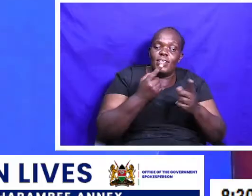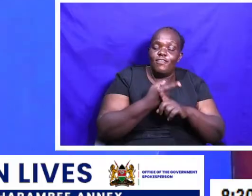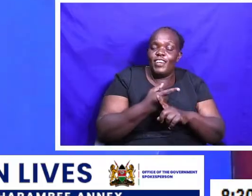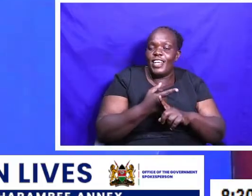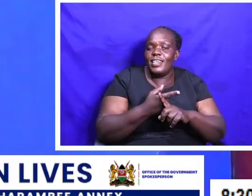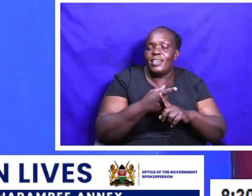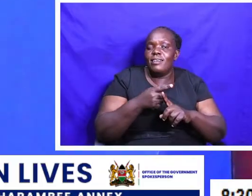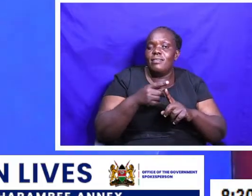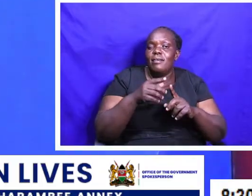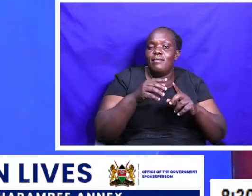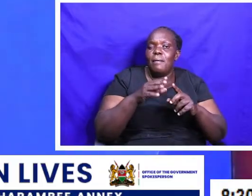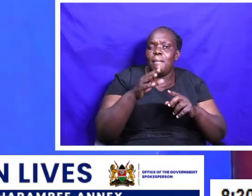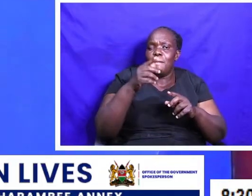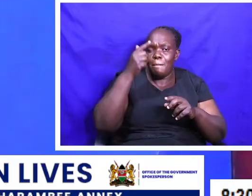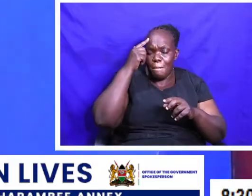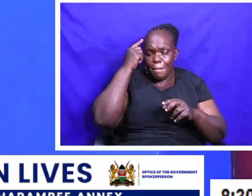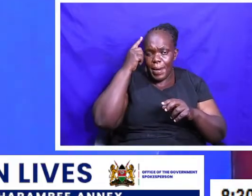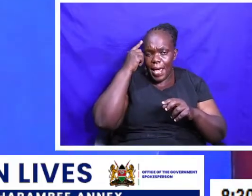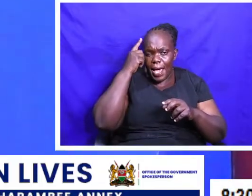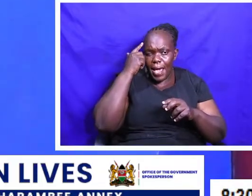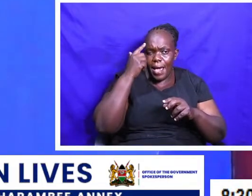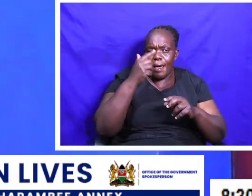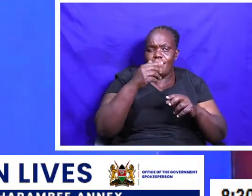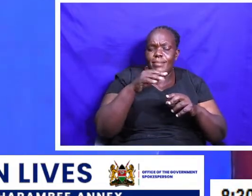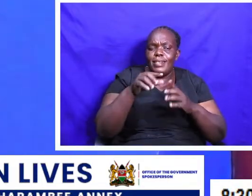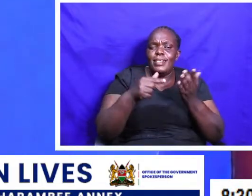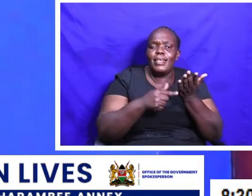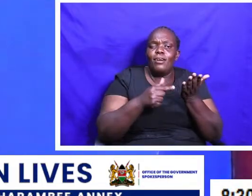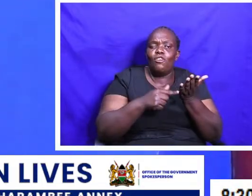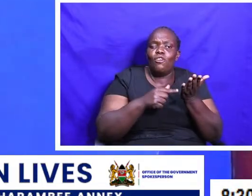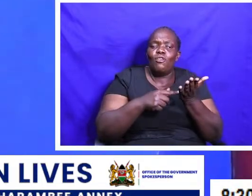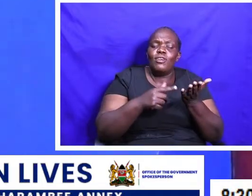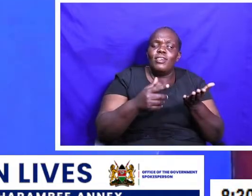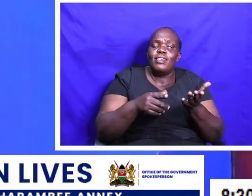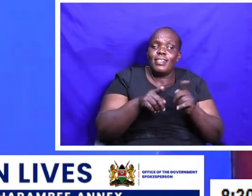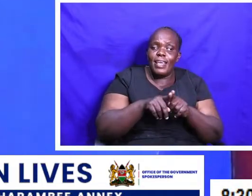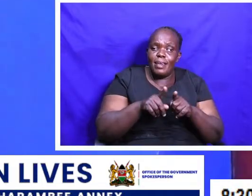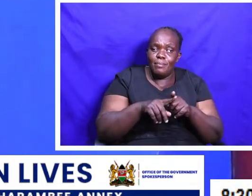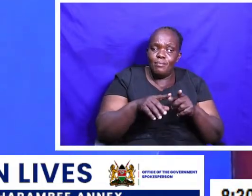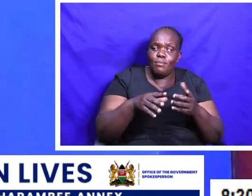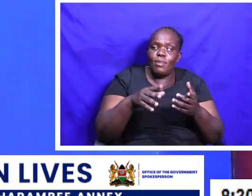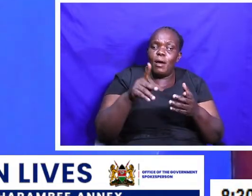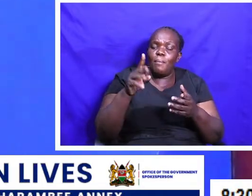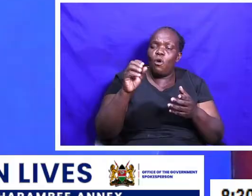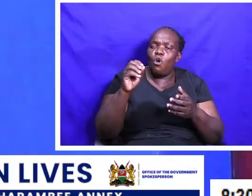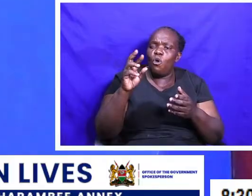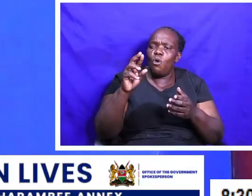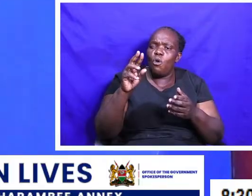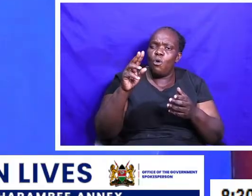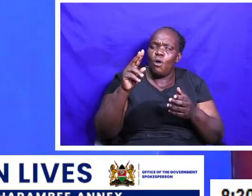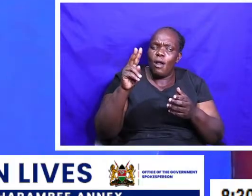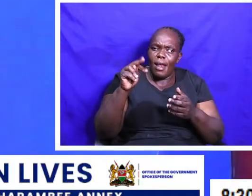externally, called the black soldier fly, and create a pond